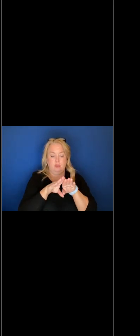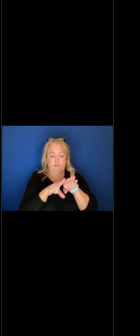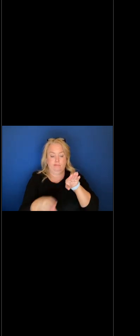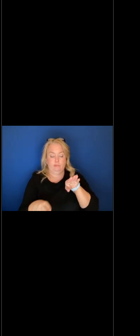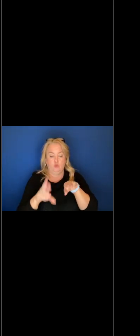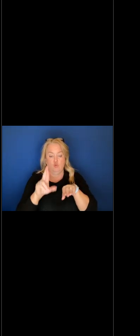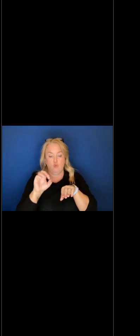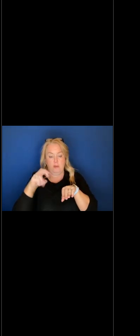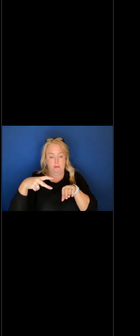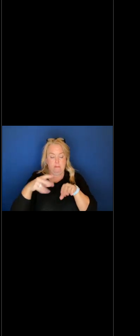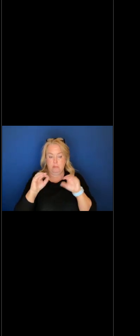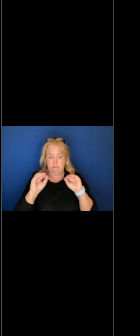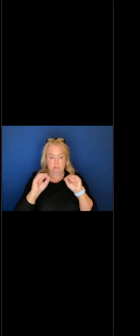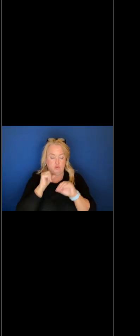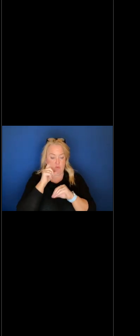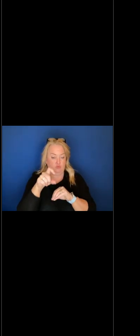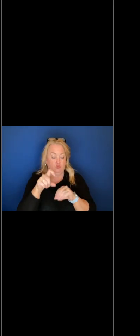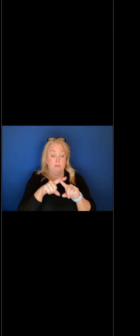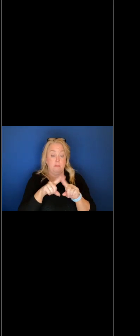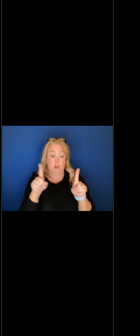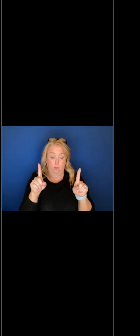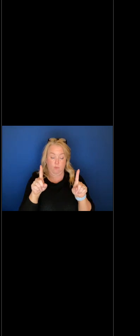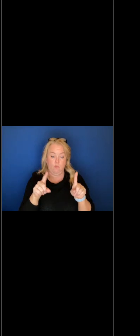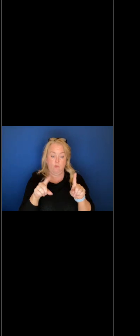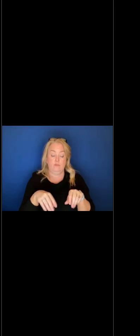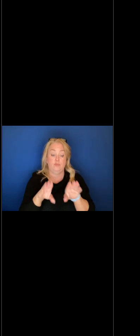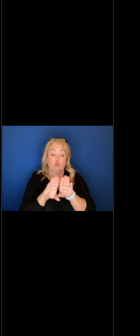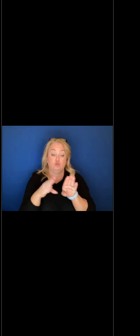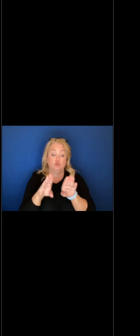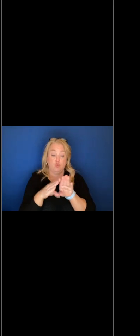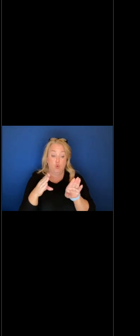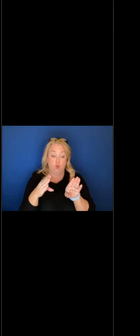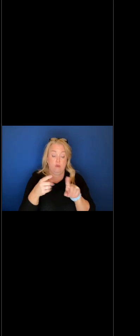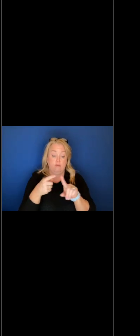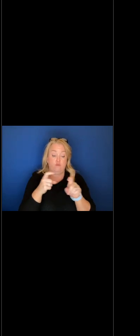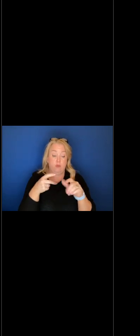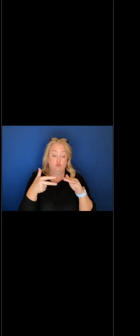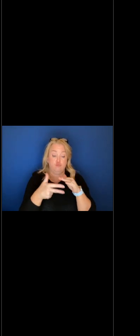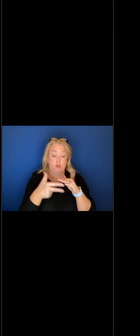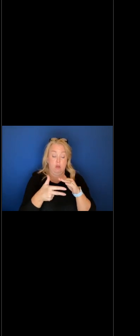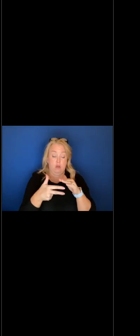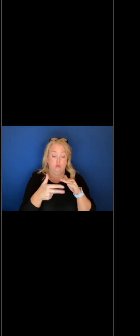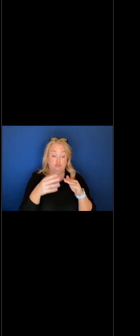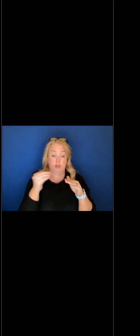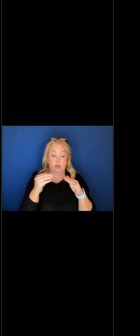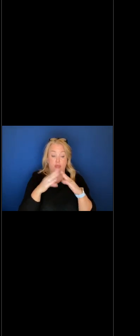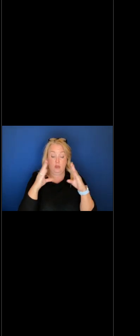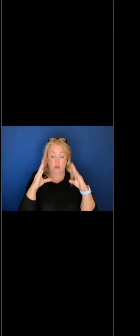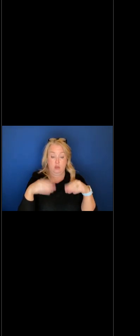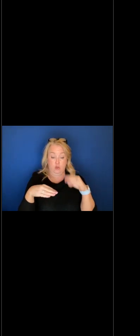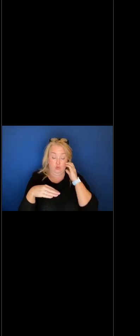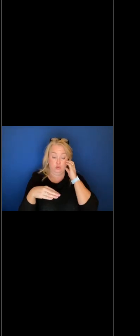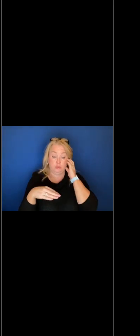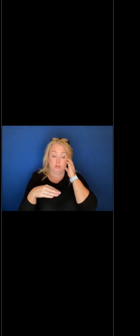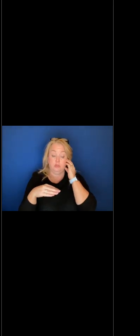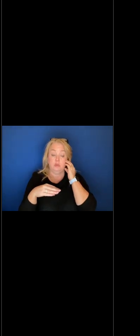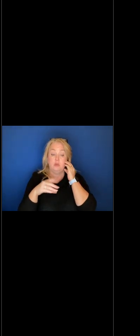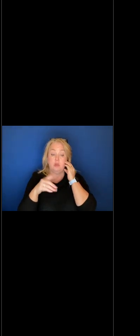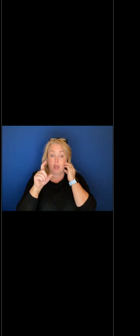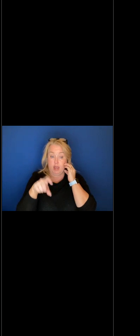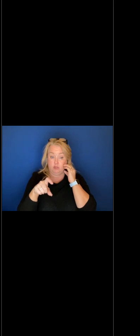steps. However, the door connecting the garage and the dwelling unit would have